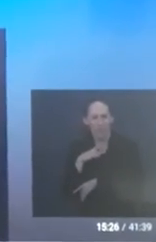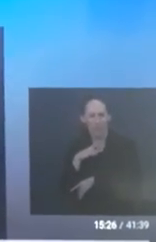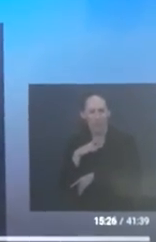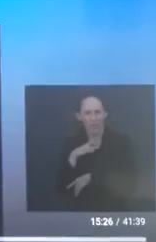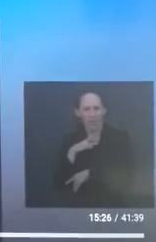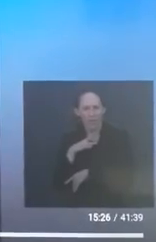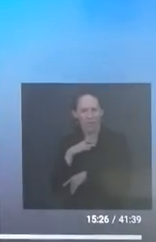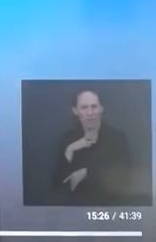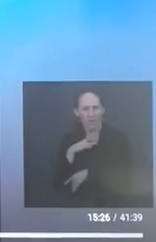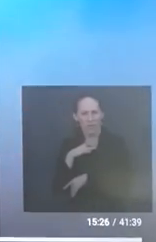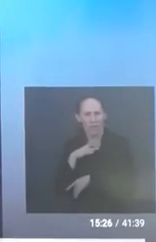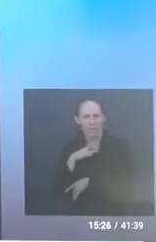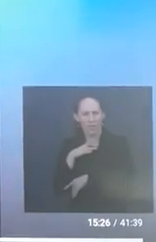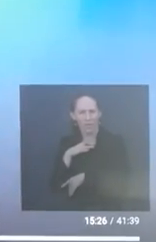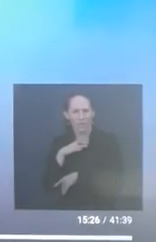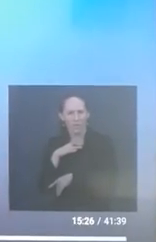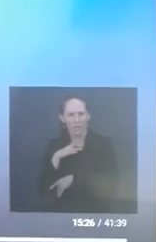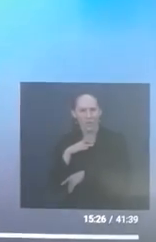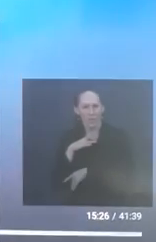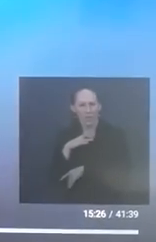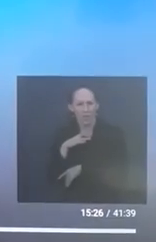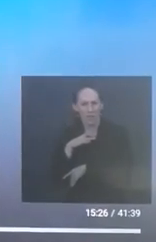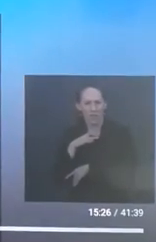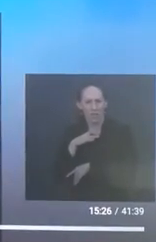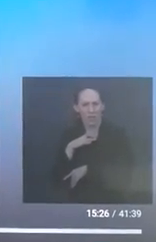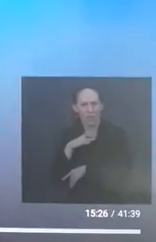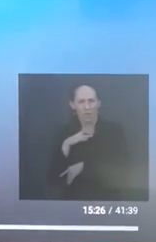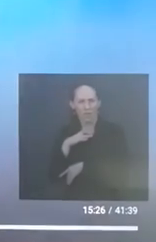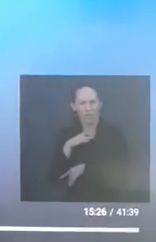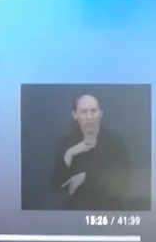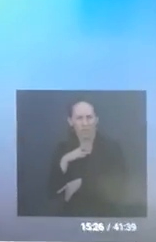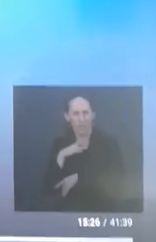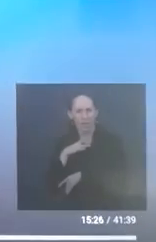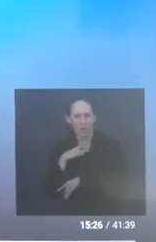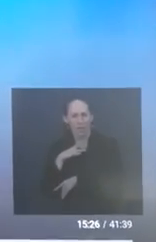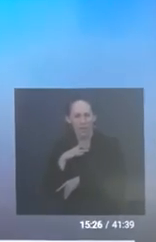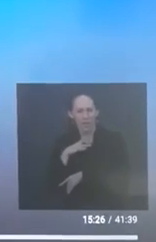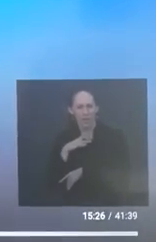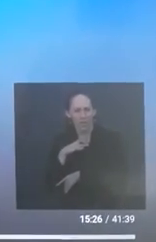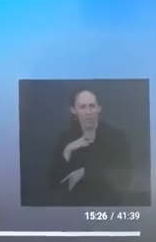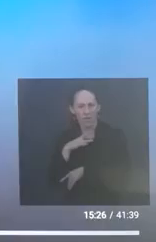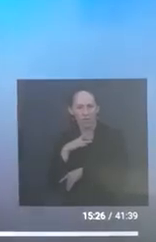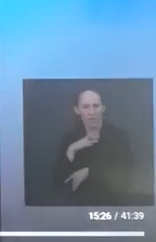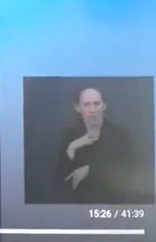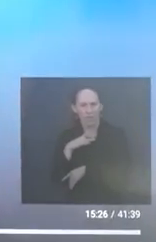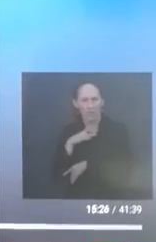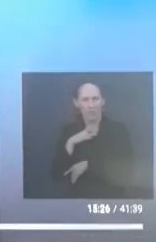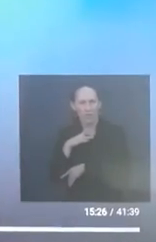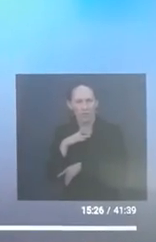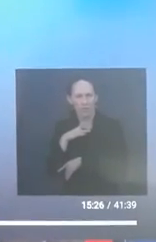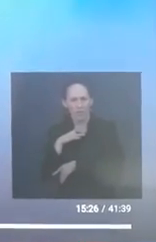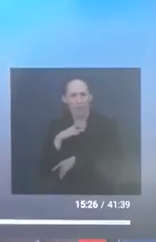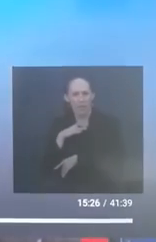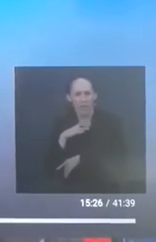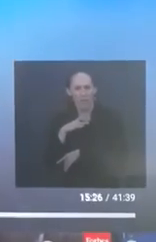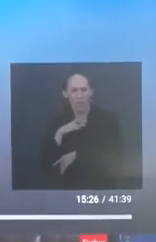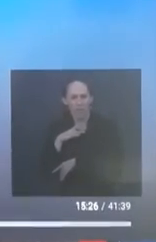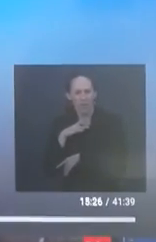saying is the elites don't have to do because they don't follow their own